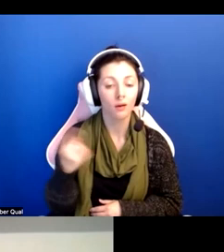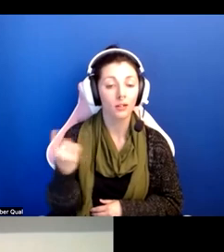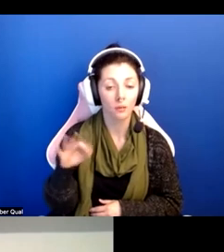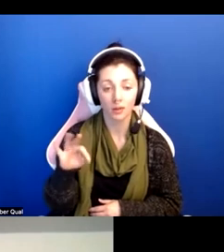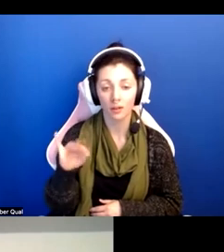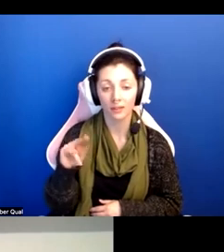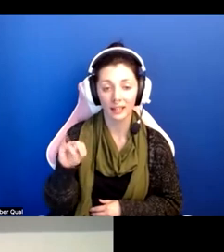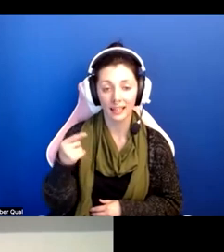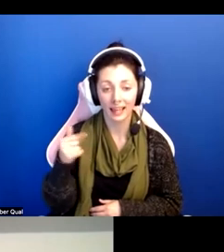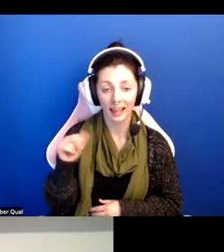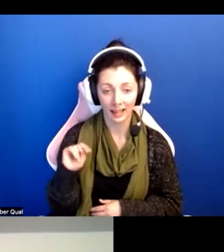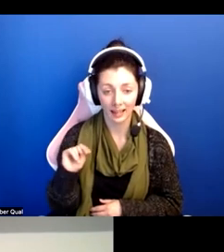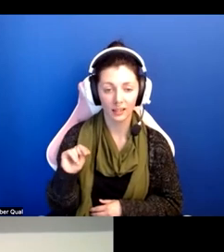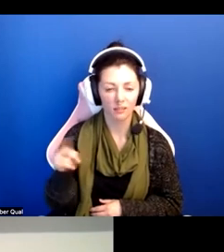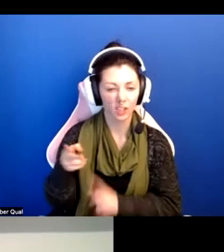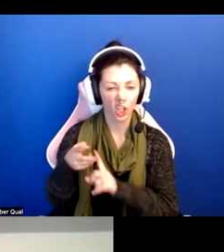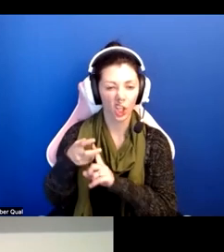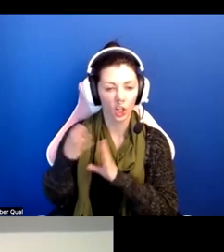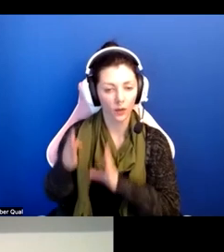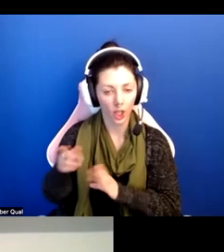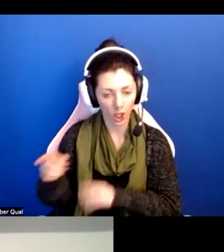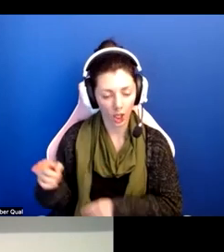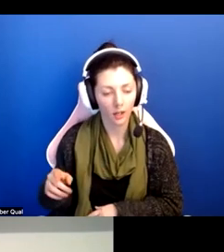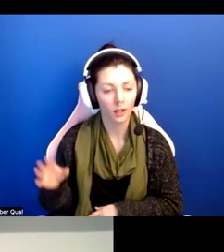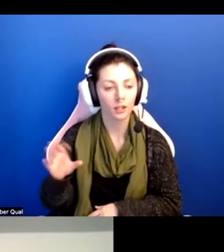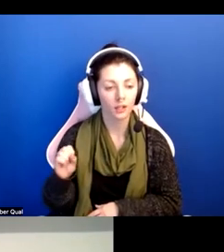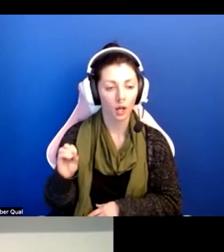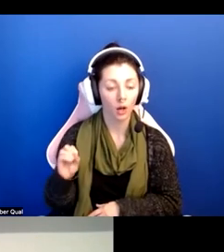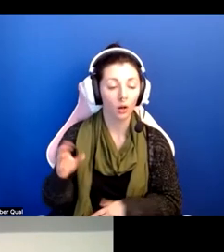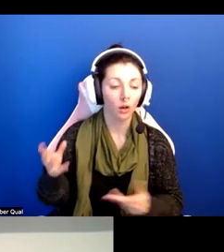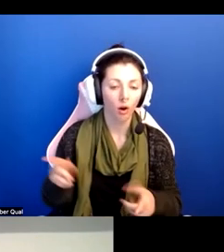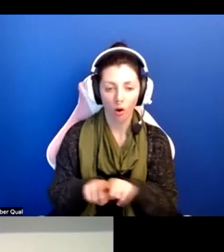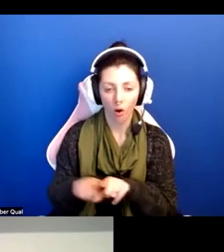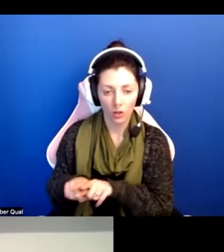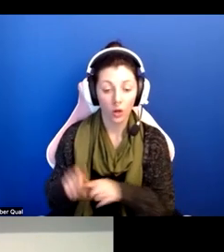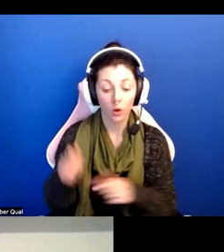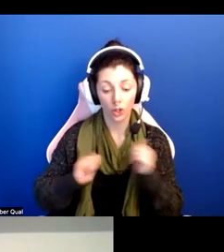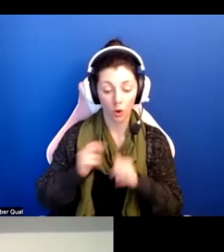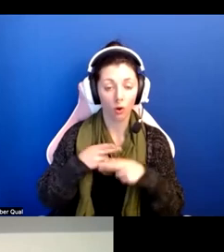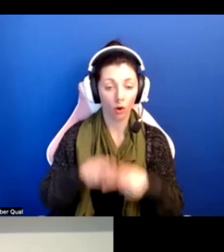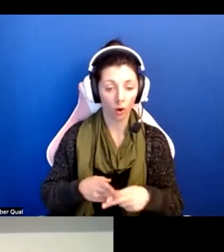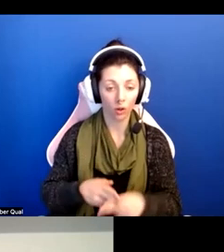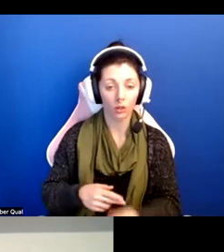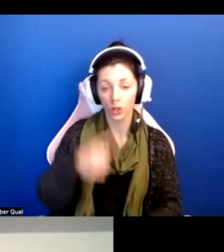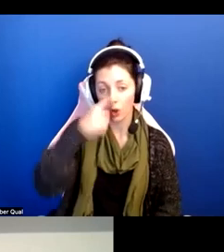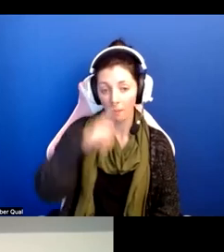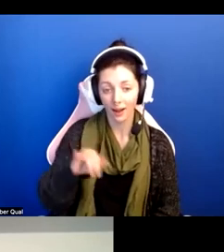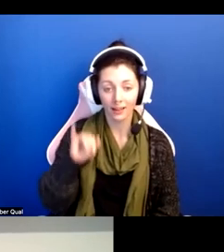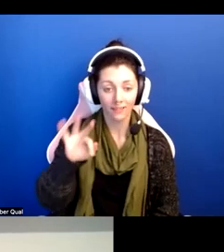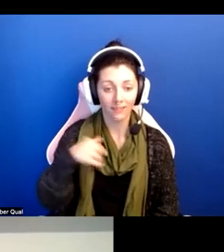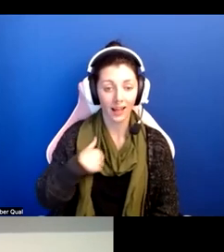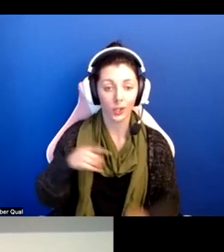curated. And so the show is called Don't Mind If I Do, and Finnegan and some technicians have kind of